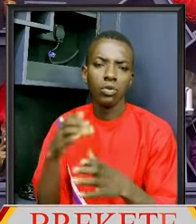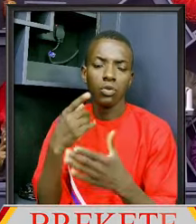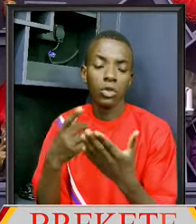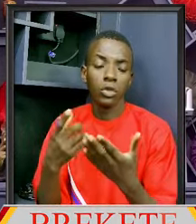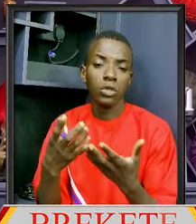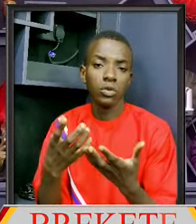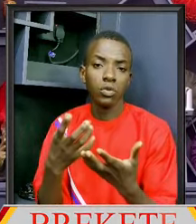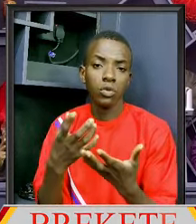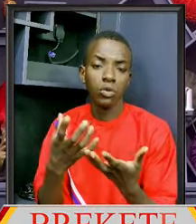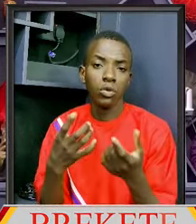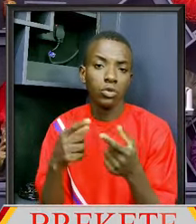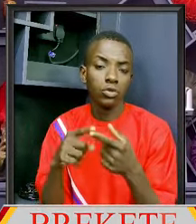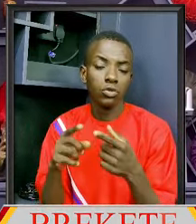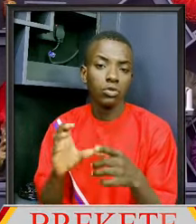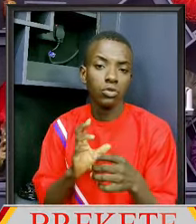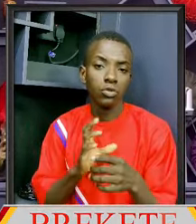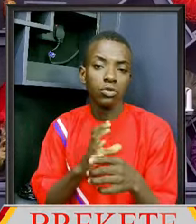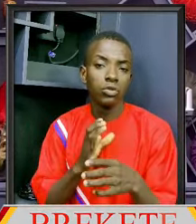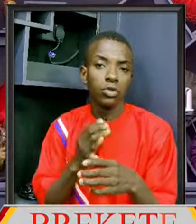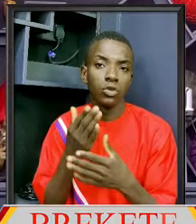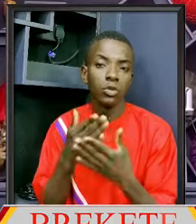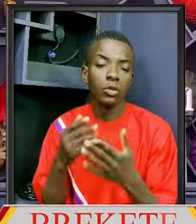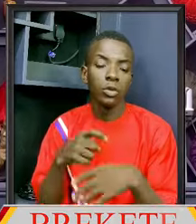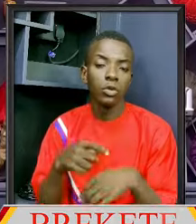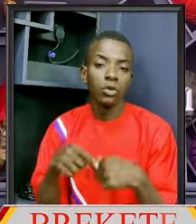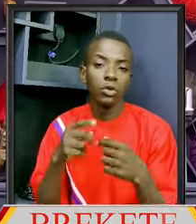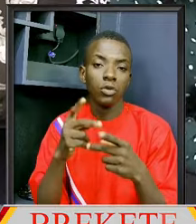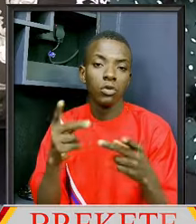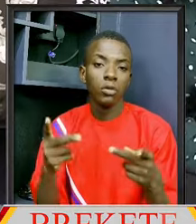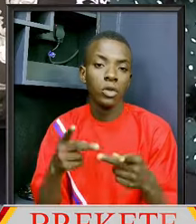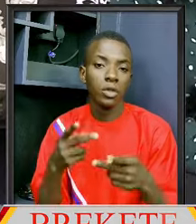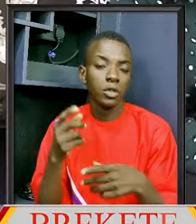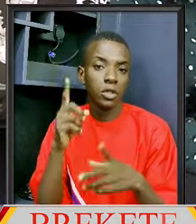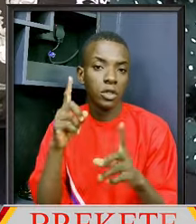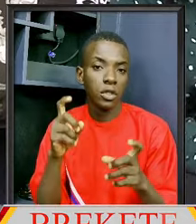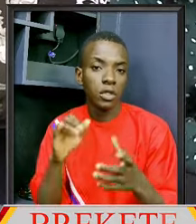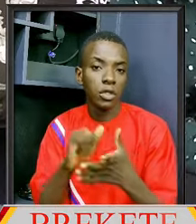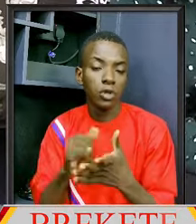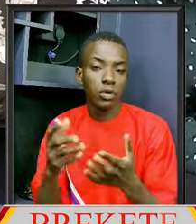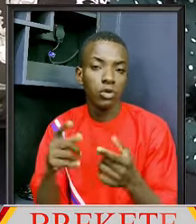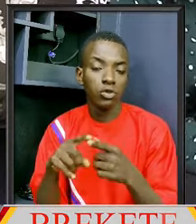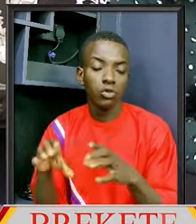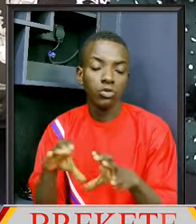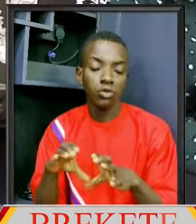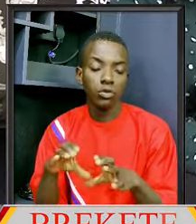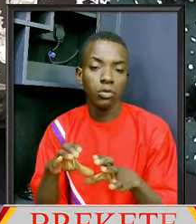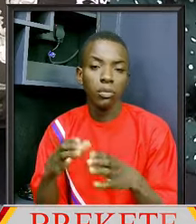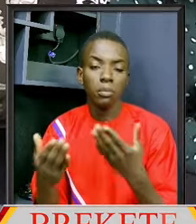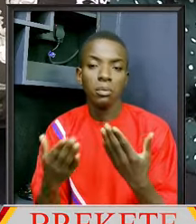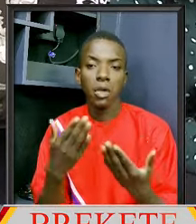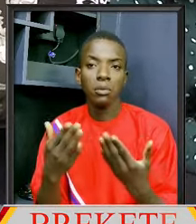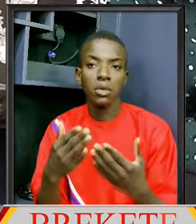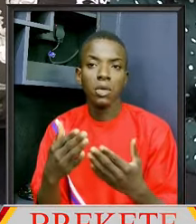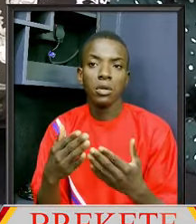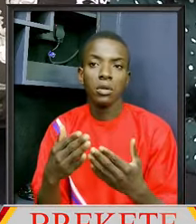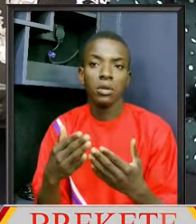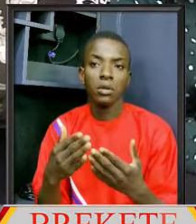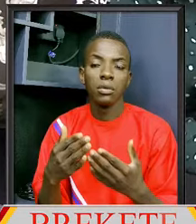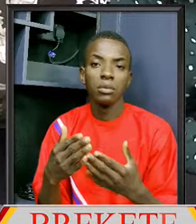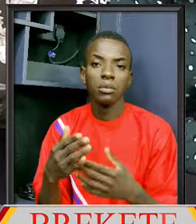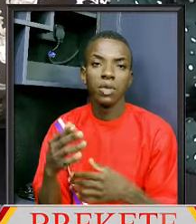do. Sometimes you go place, they tell you, say, this test you won't do. Maybe in a urine